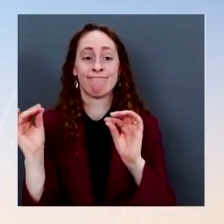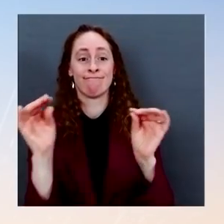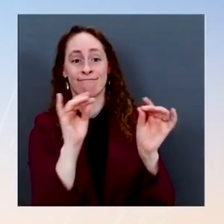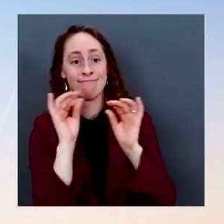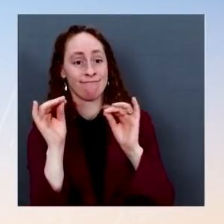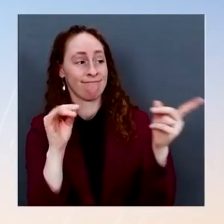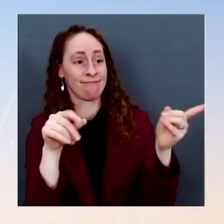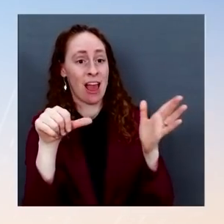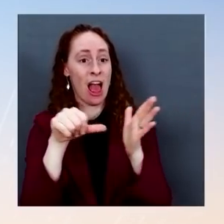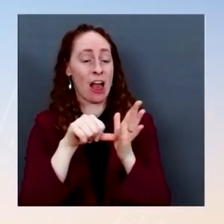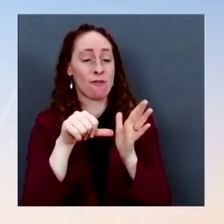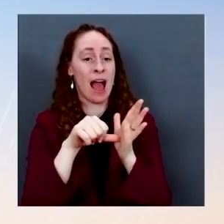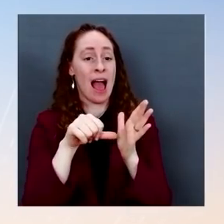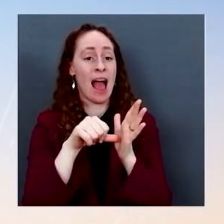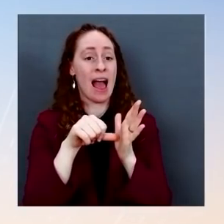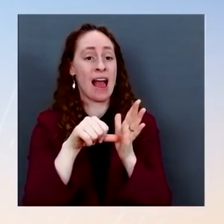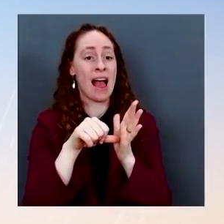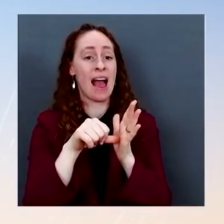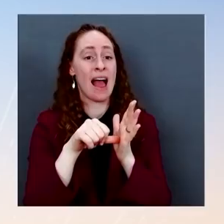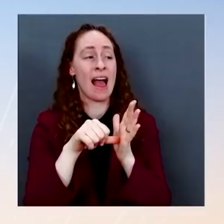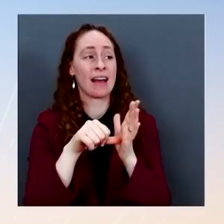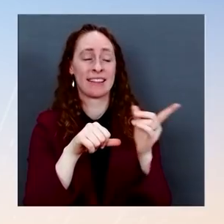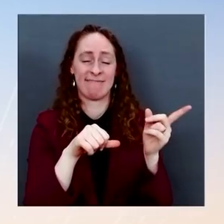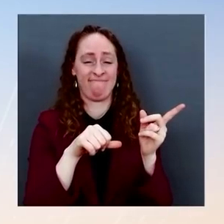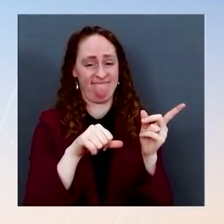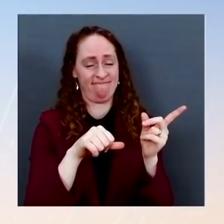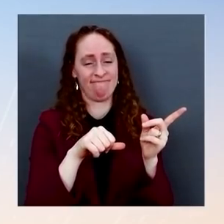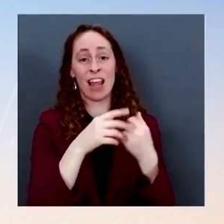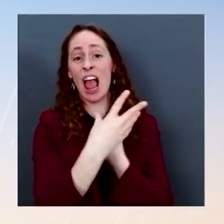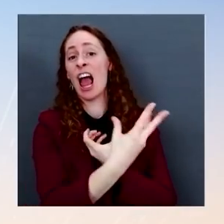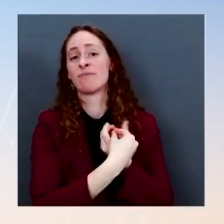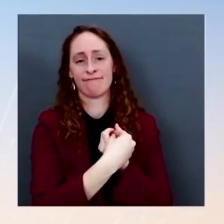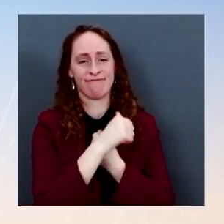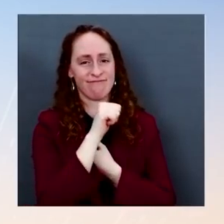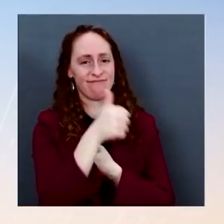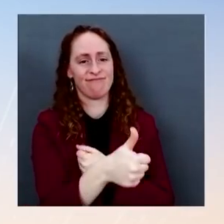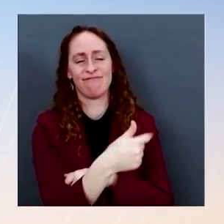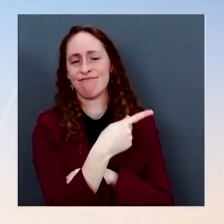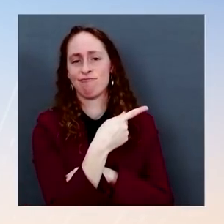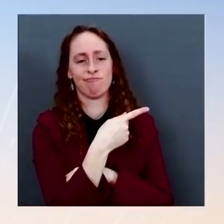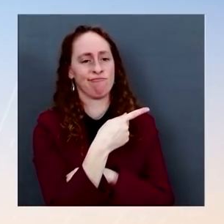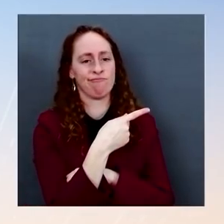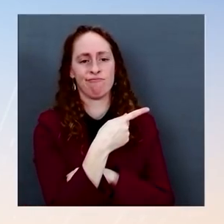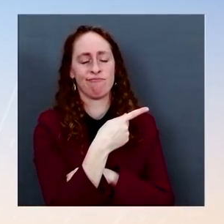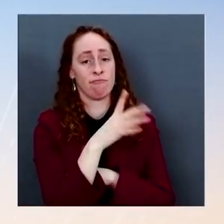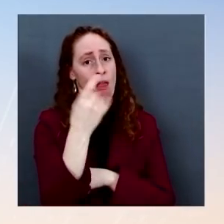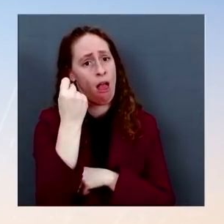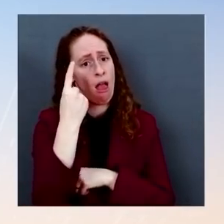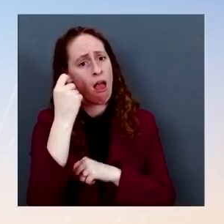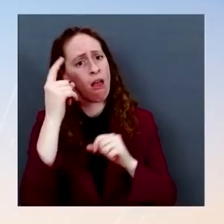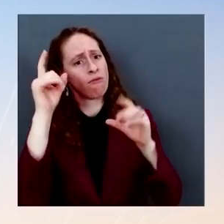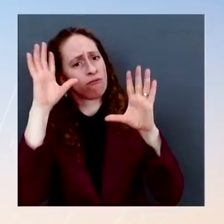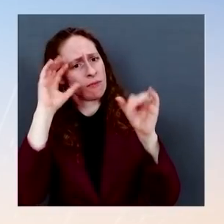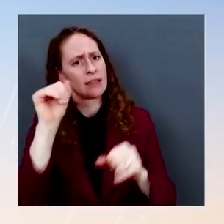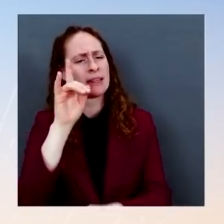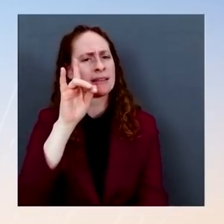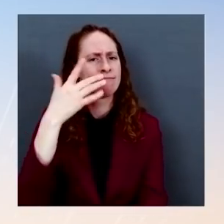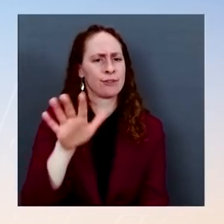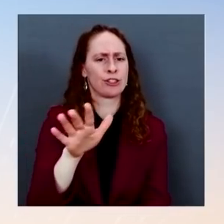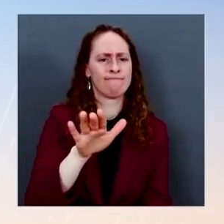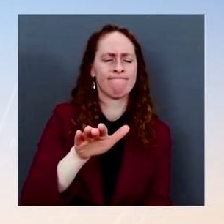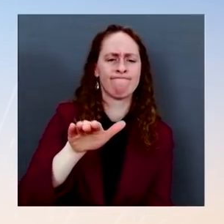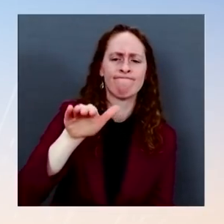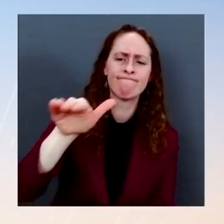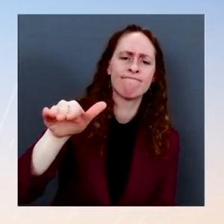the president asked us, the national security team, to be prepared in the event that diplomacy fails and to take a look at other options. And that has been work that has been